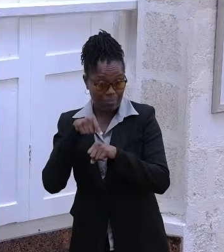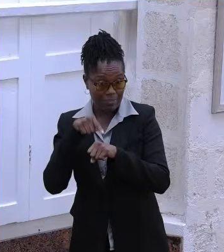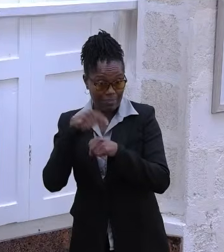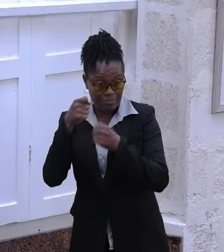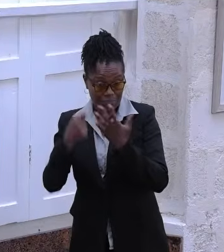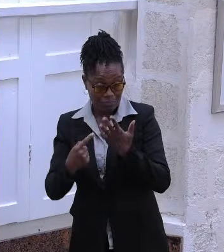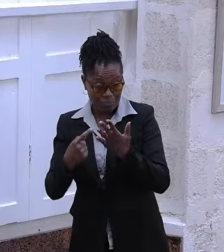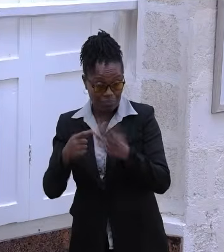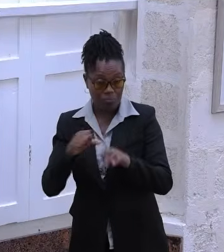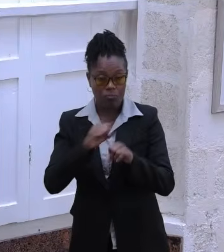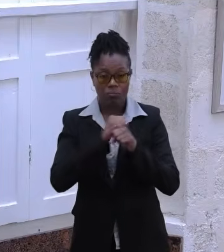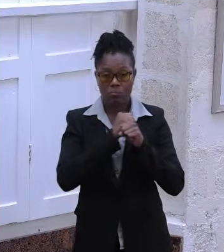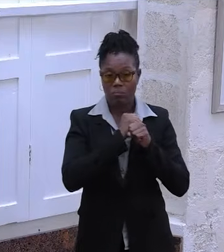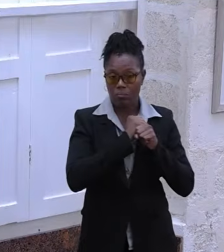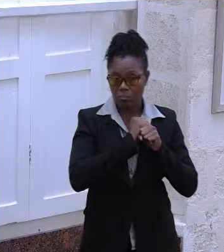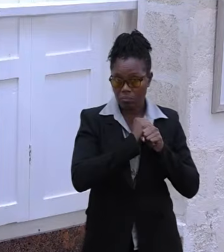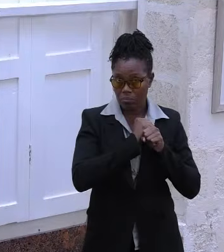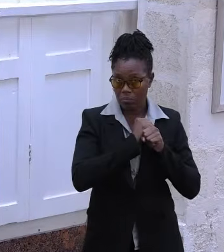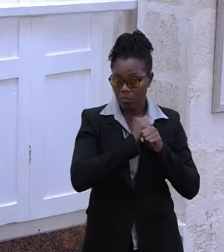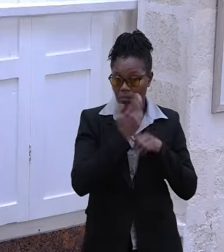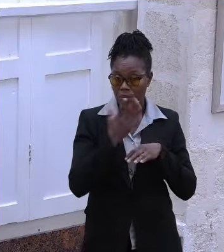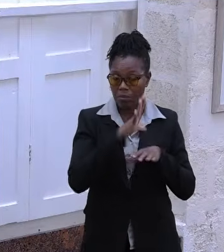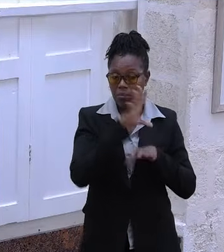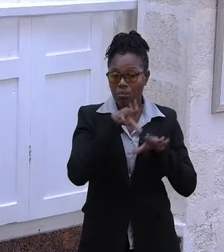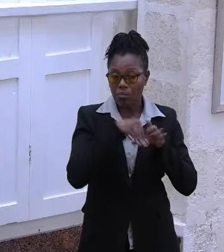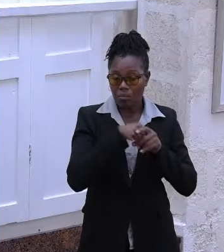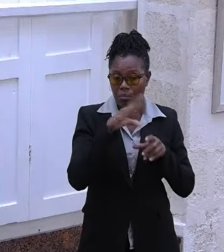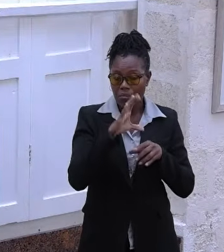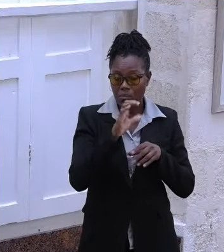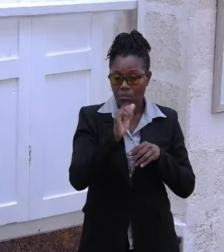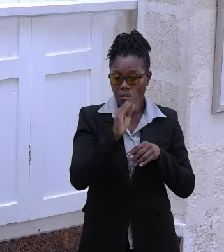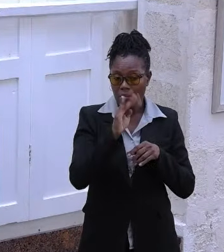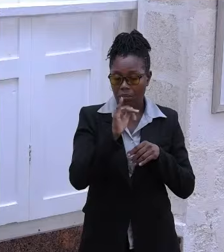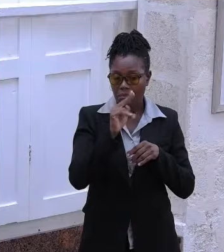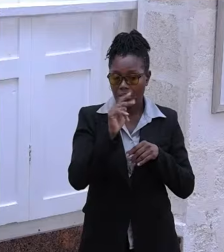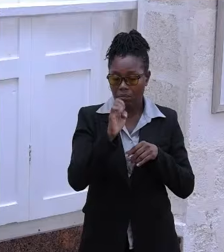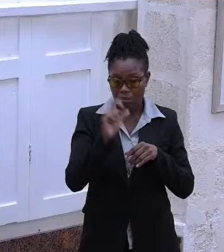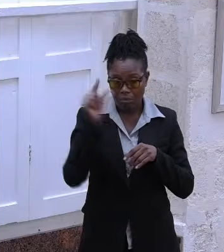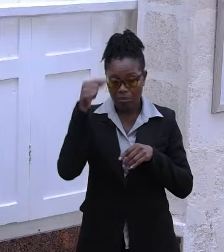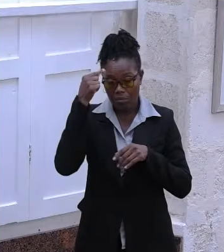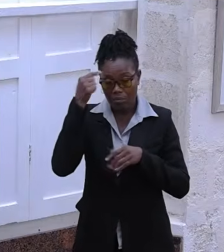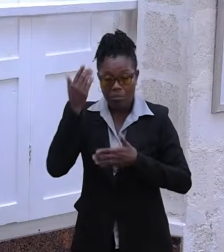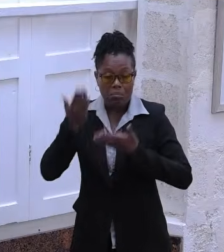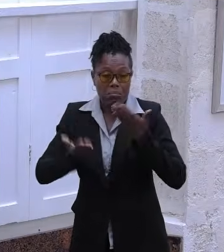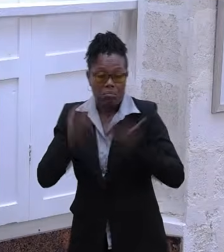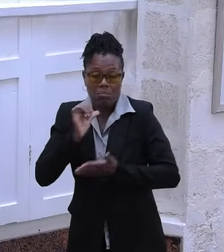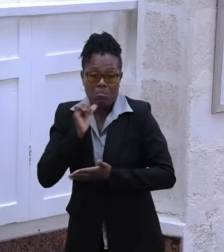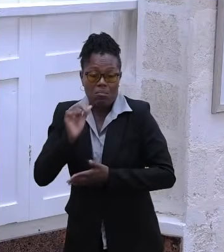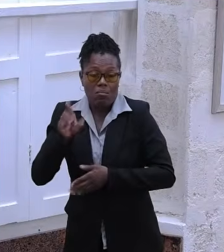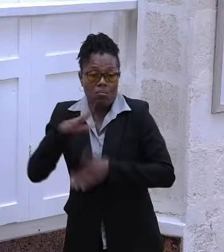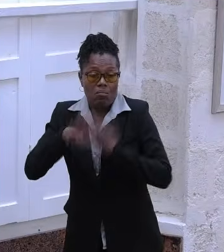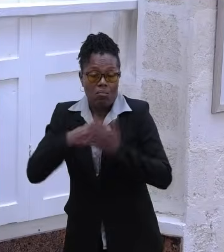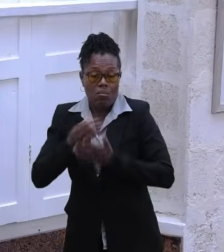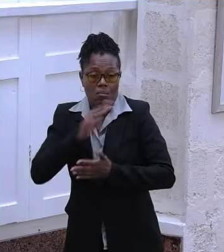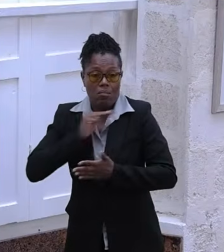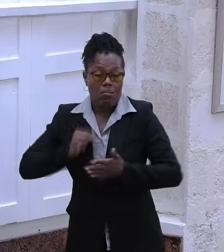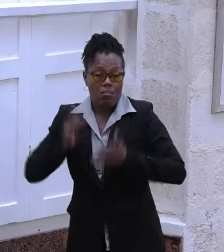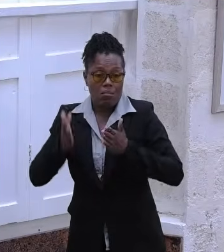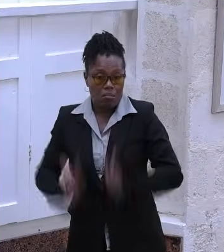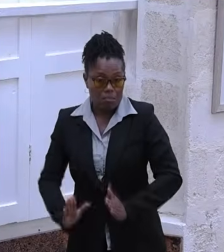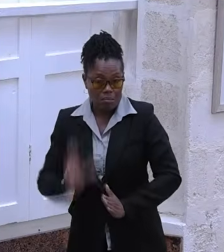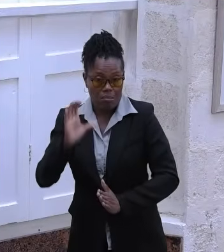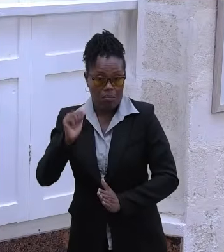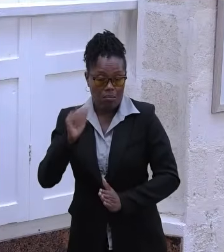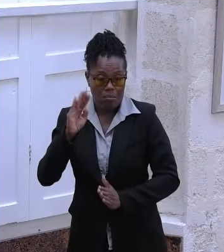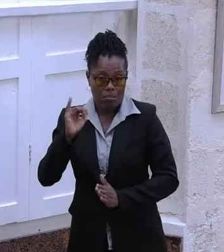the confines of the cabinet and the government, or sometimes not even the members of the cabinet. No.